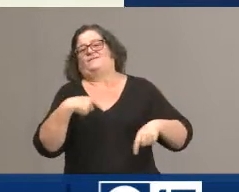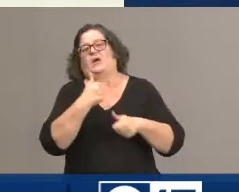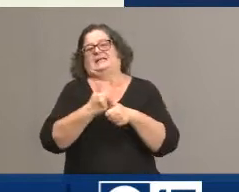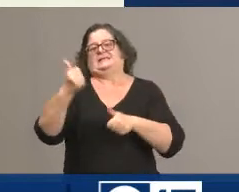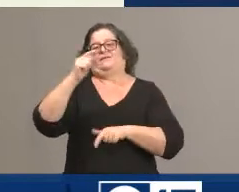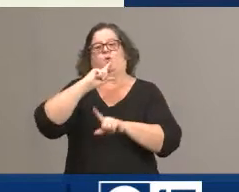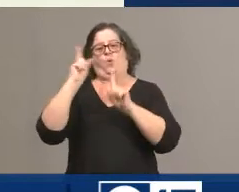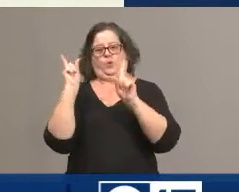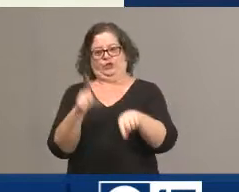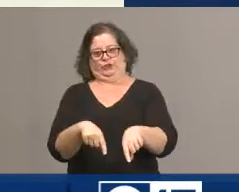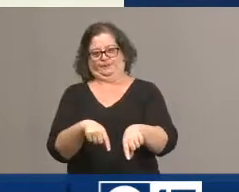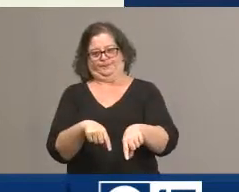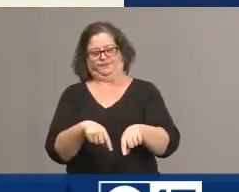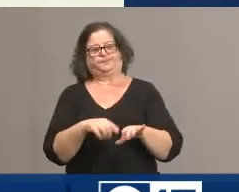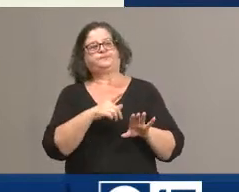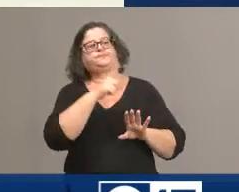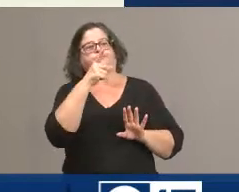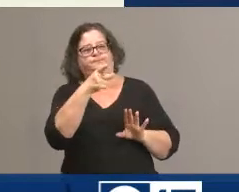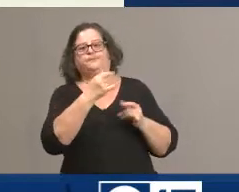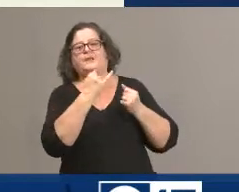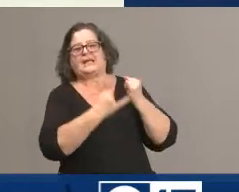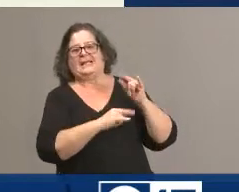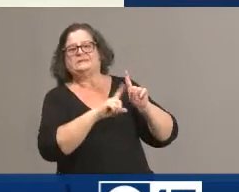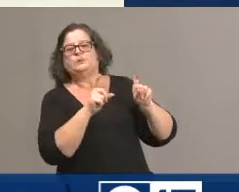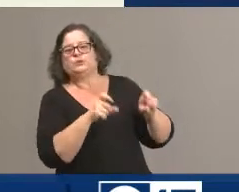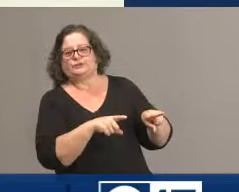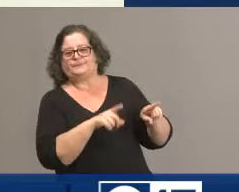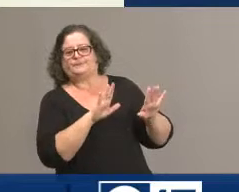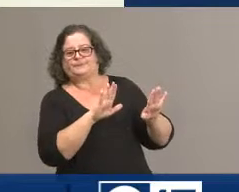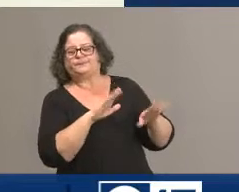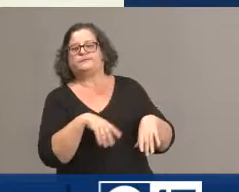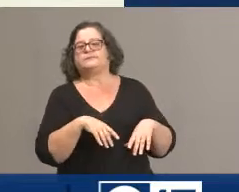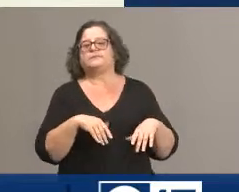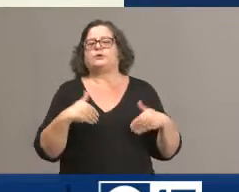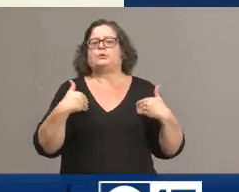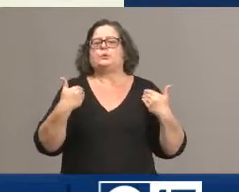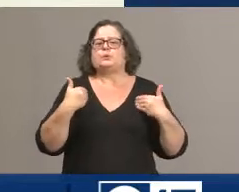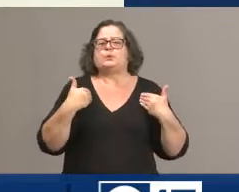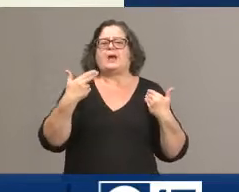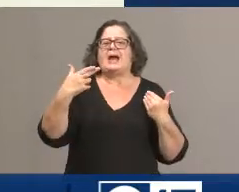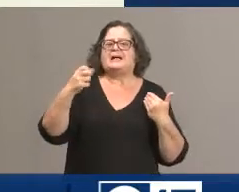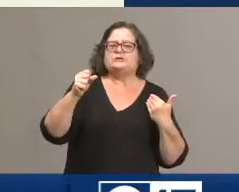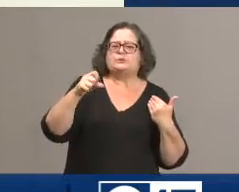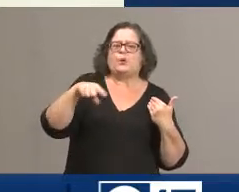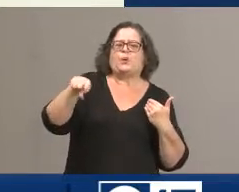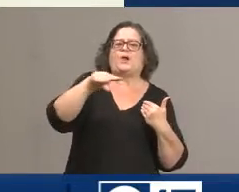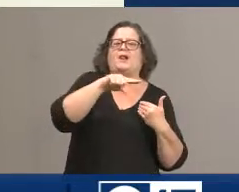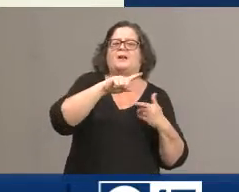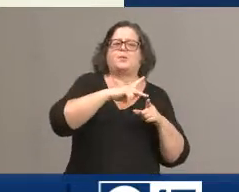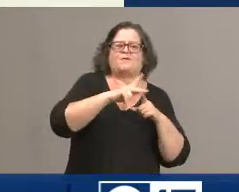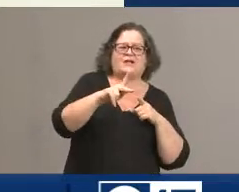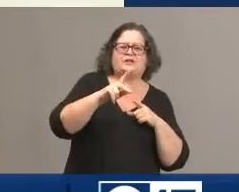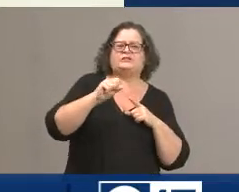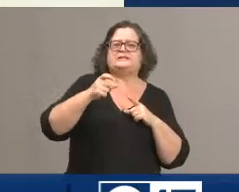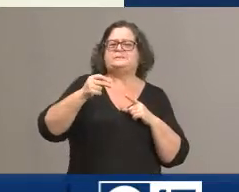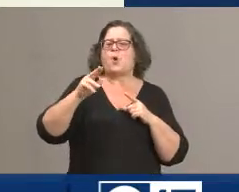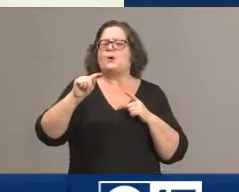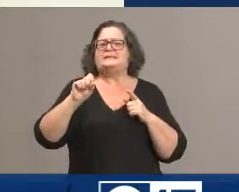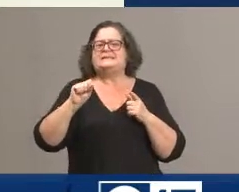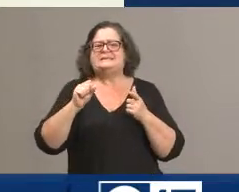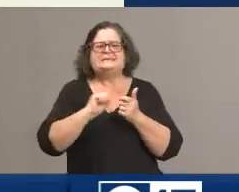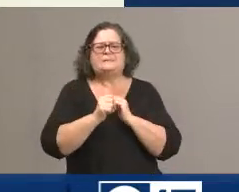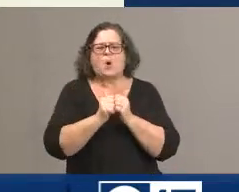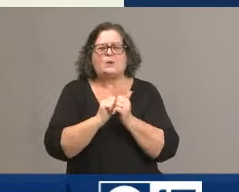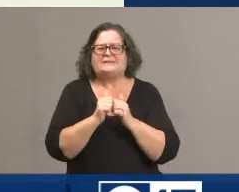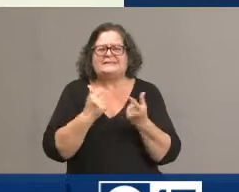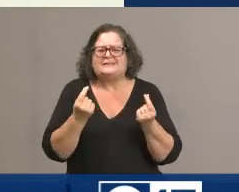Youth sports, high school sports, pro sports. Can you walk folks through how each of those is affected by what you're telling us here